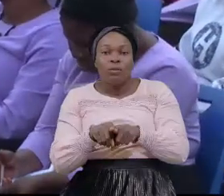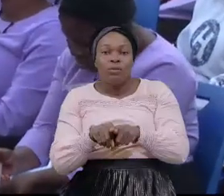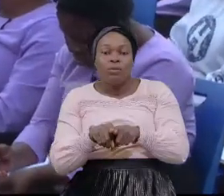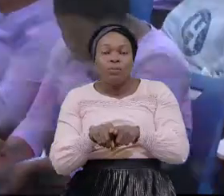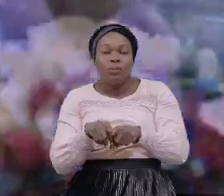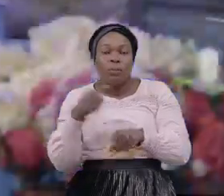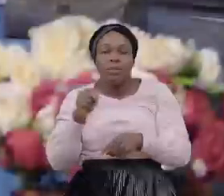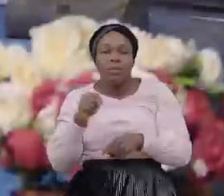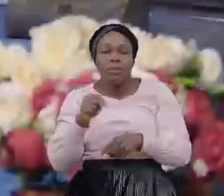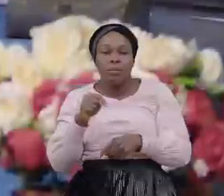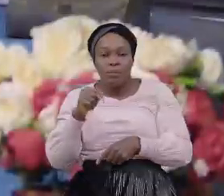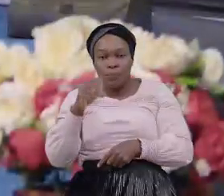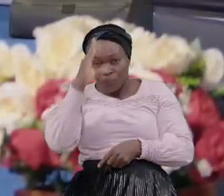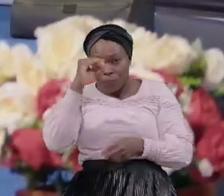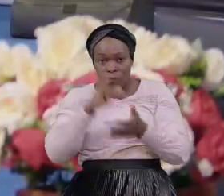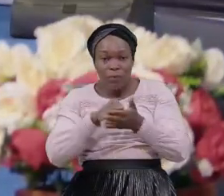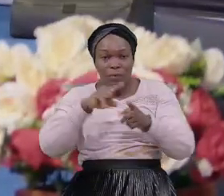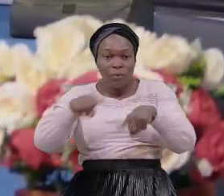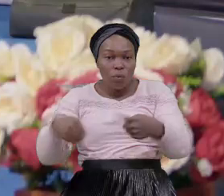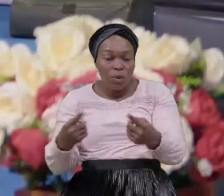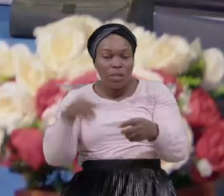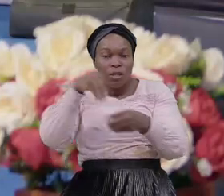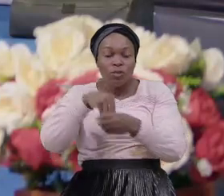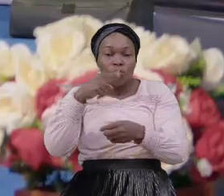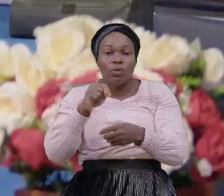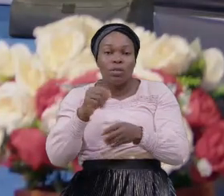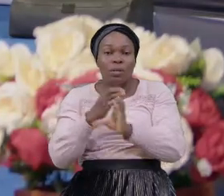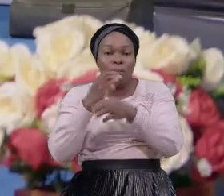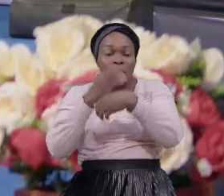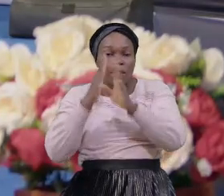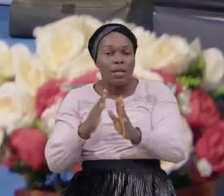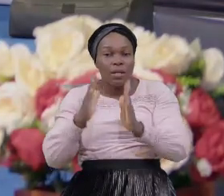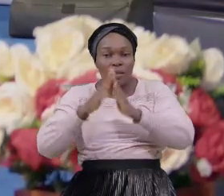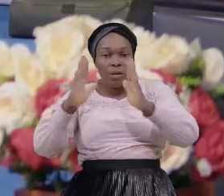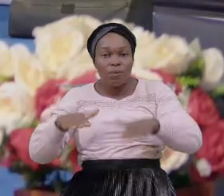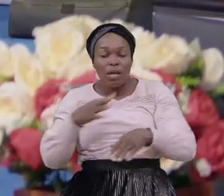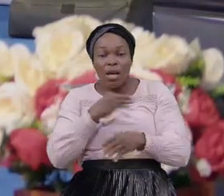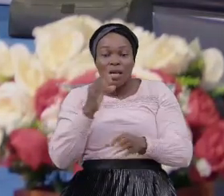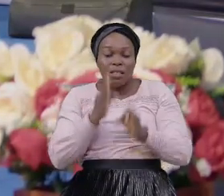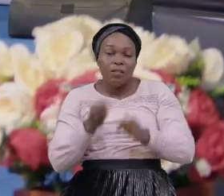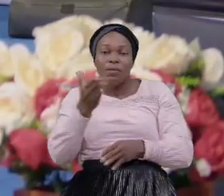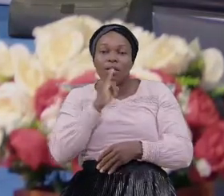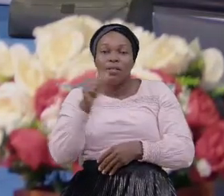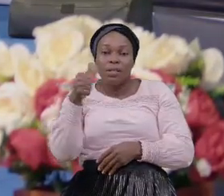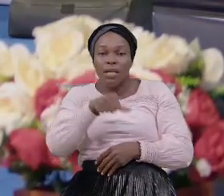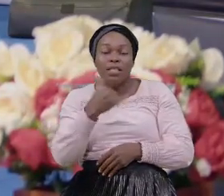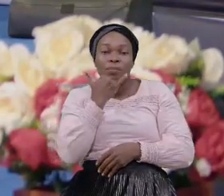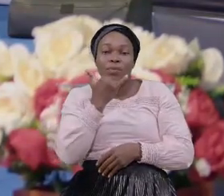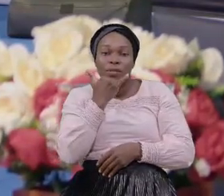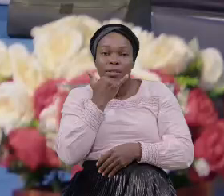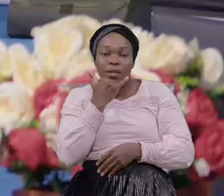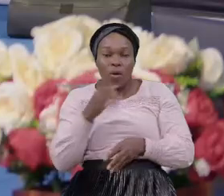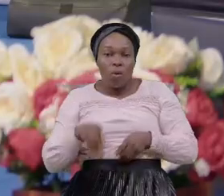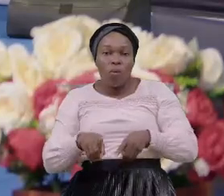if there is any mistake, then there is a mending while you are monitoring the process of